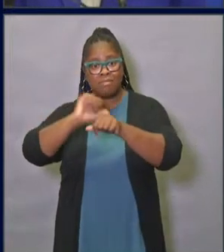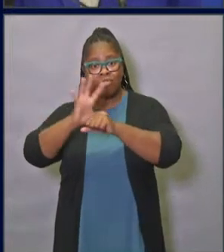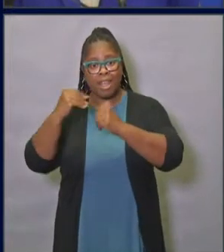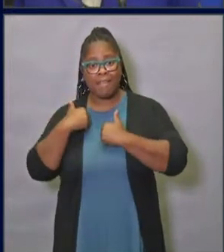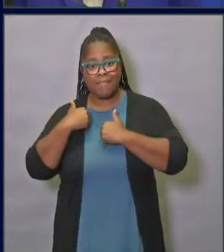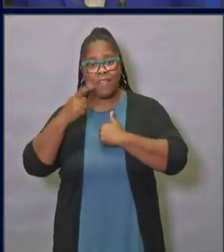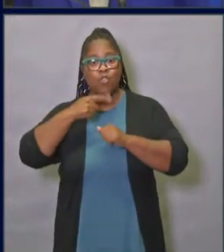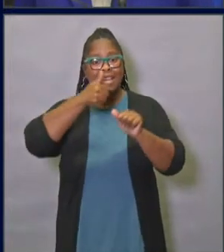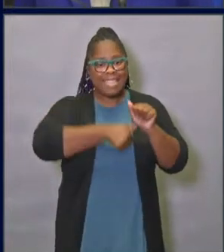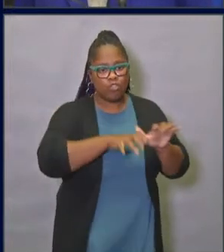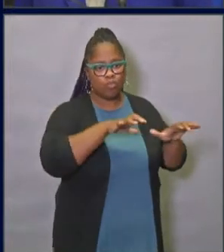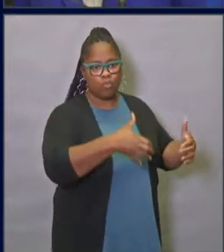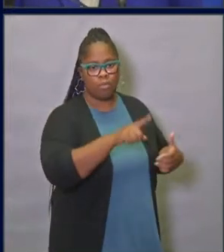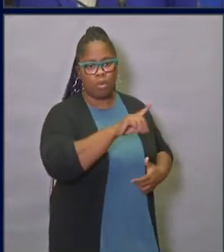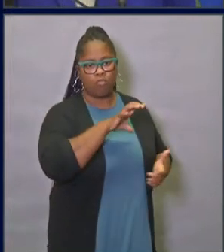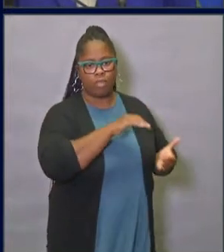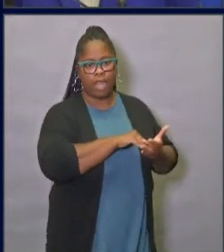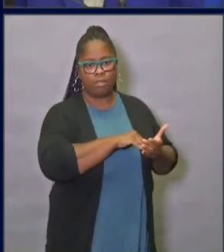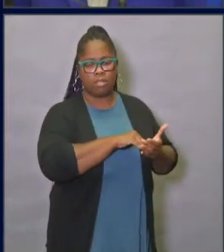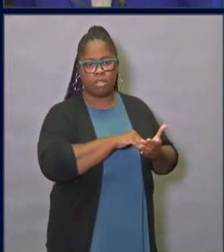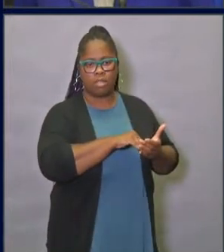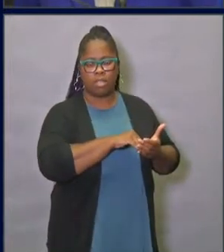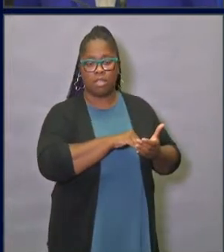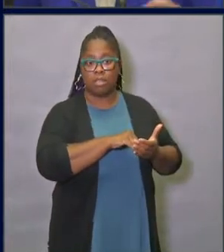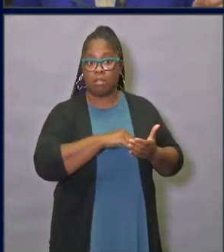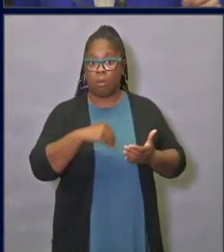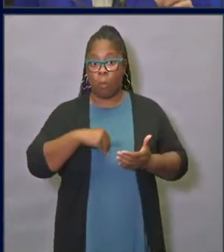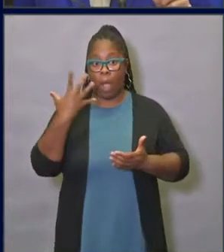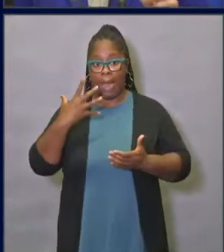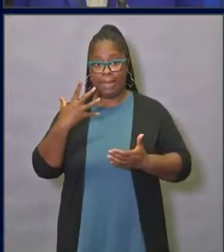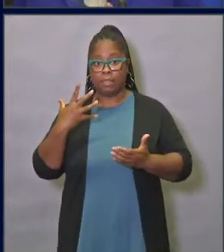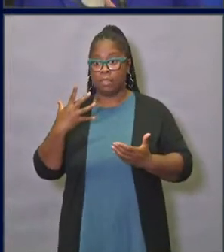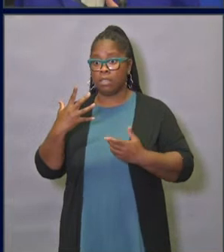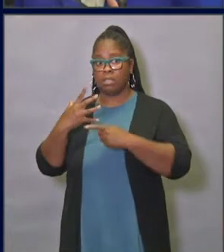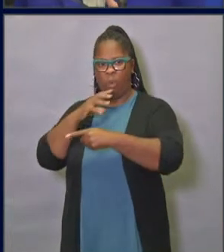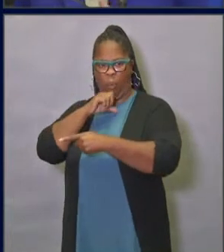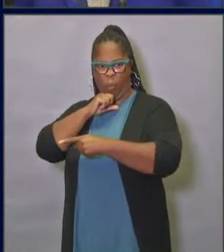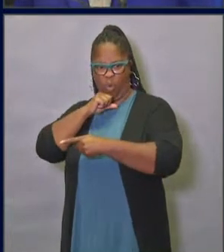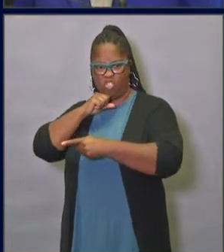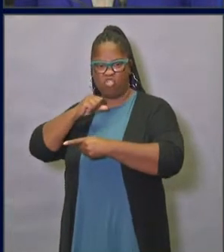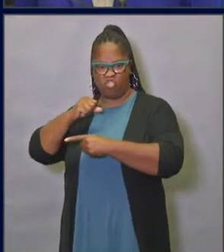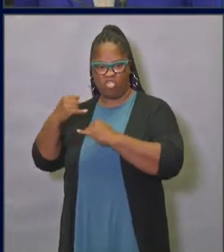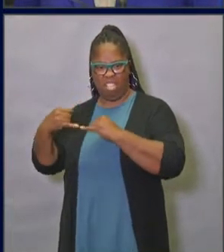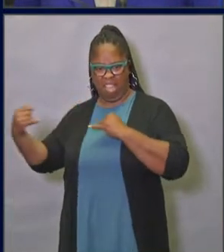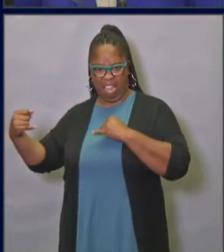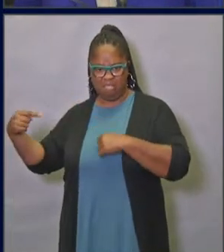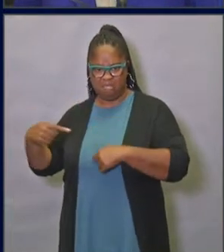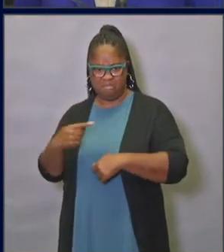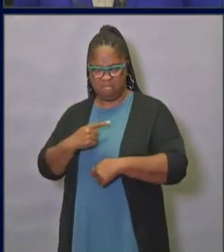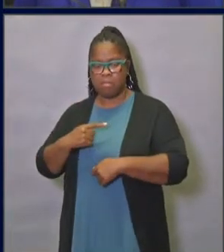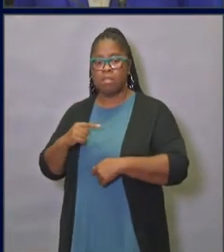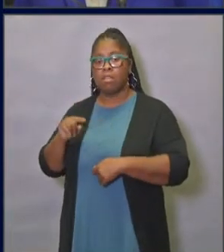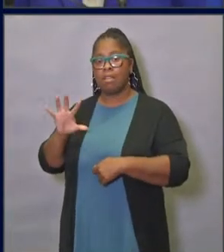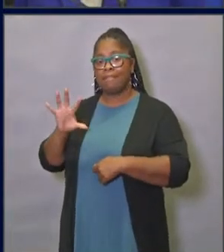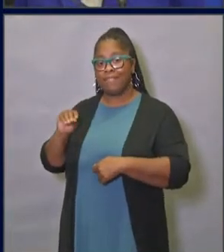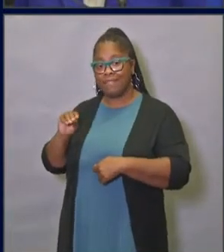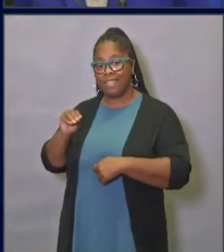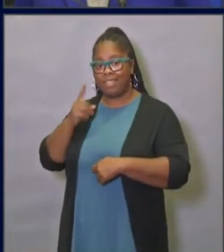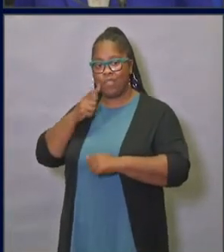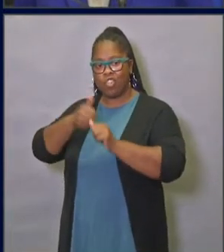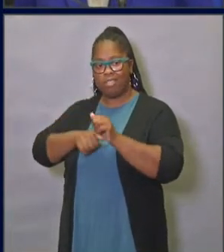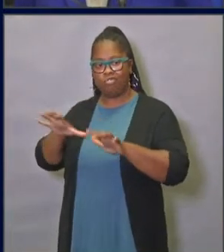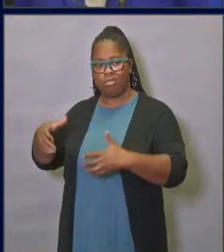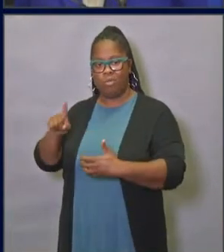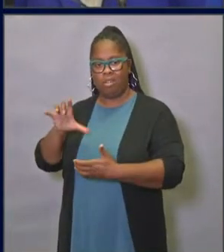4 times higher than the rate for white residents, which you can see with the orange line, and that was at about 50 cases